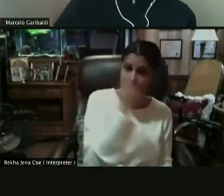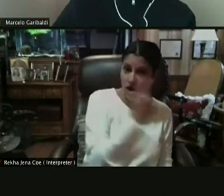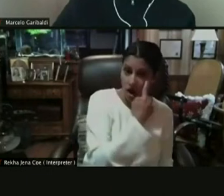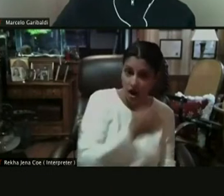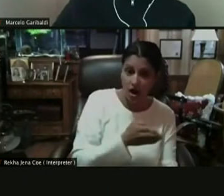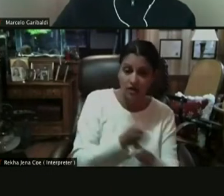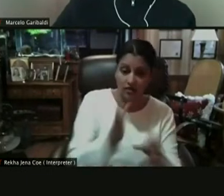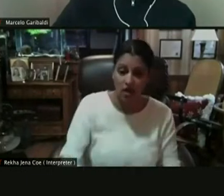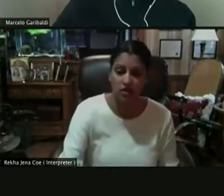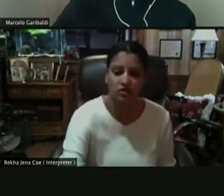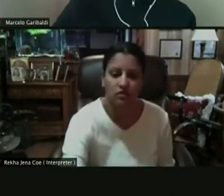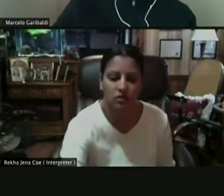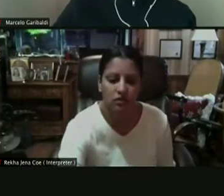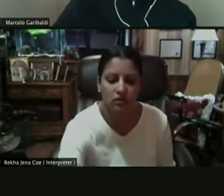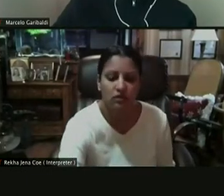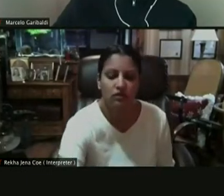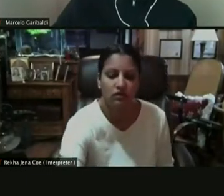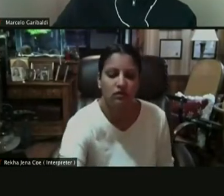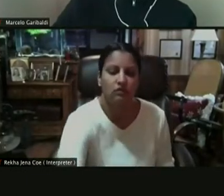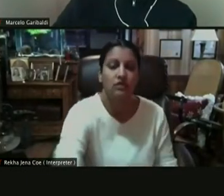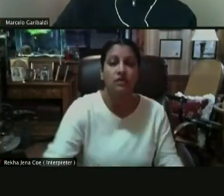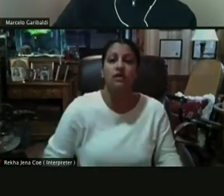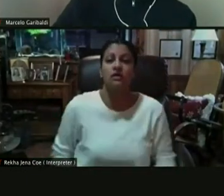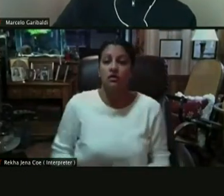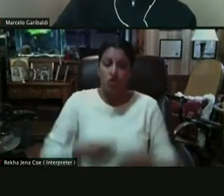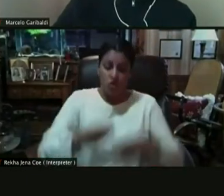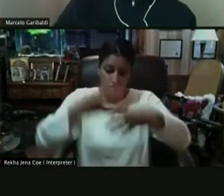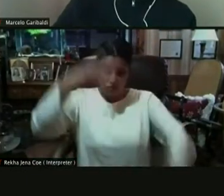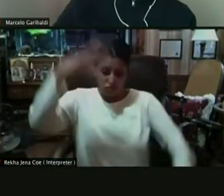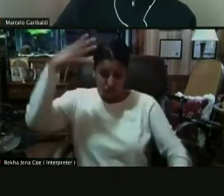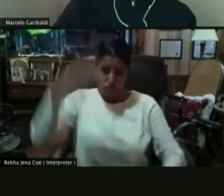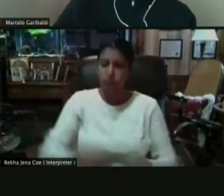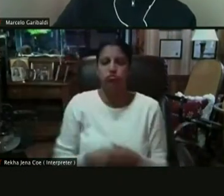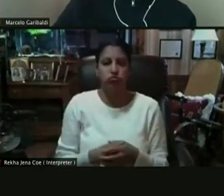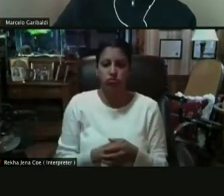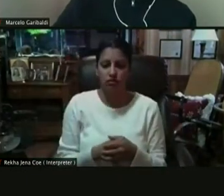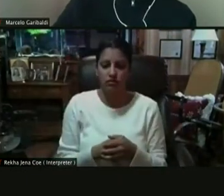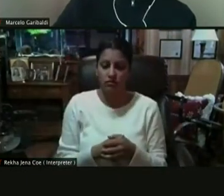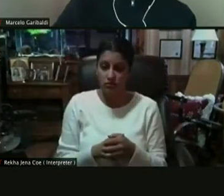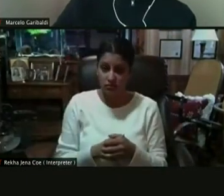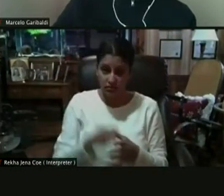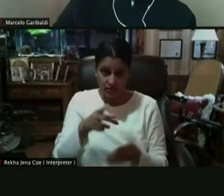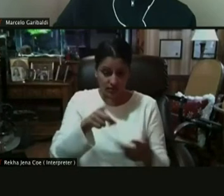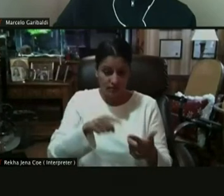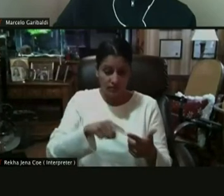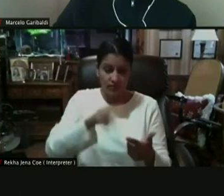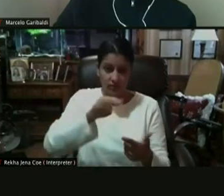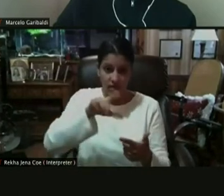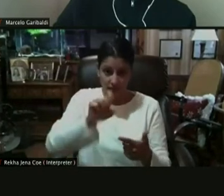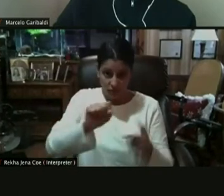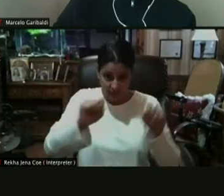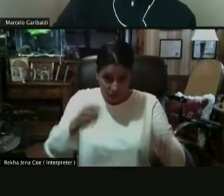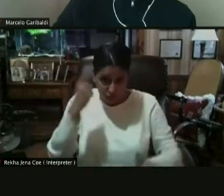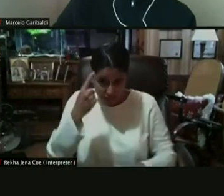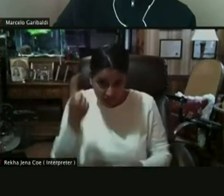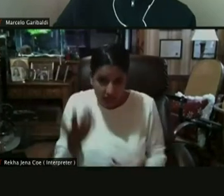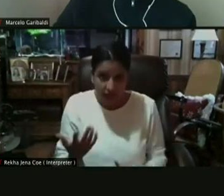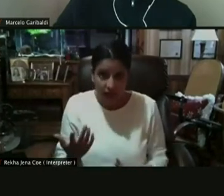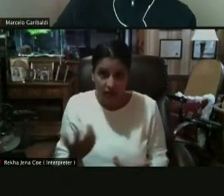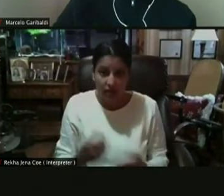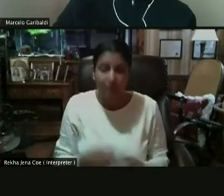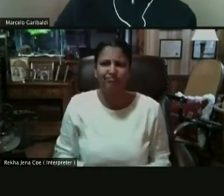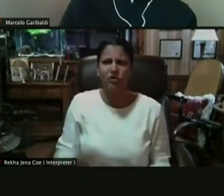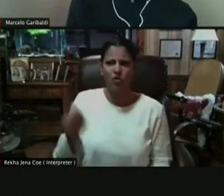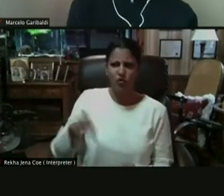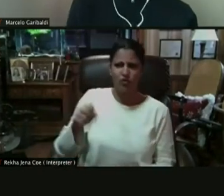think that's not by far an exhaustive list. I don't know, Dr. Maisal, can you think of any other ones? Yeah, there's plenty more